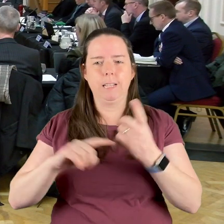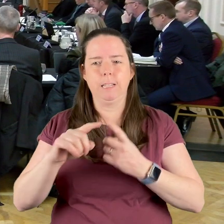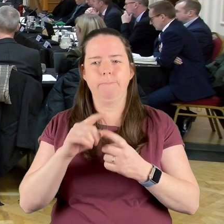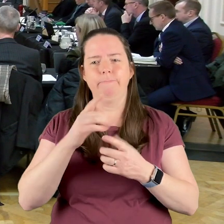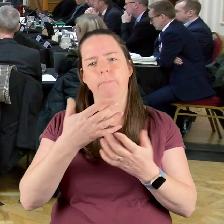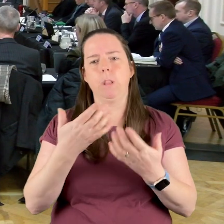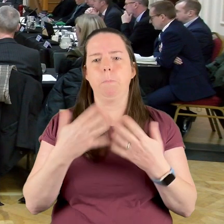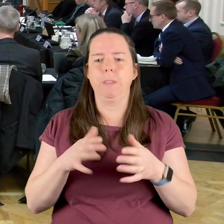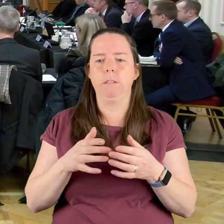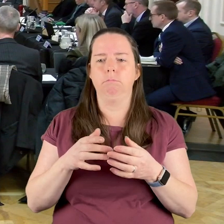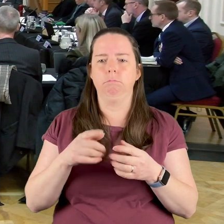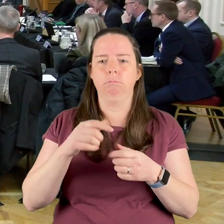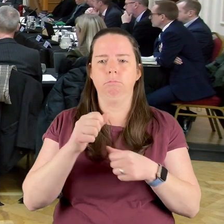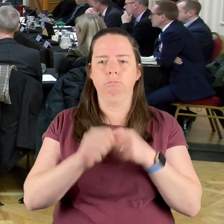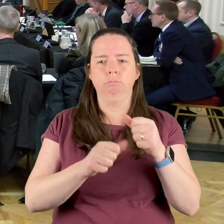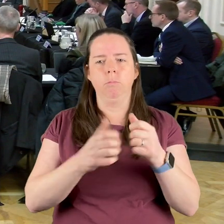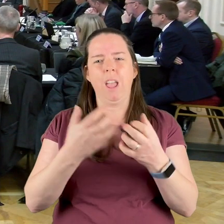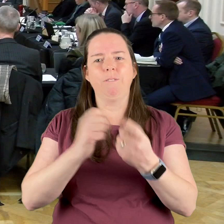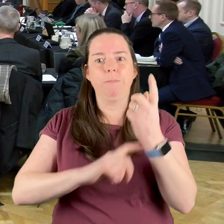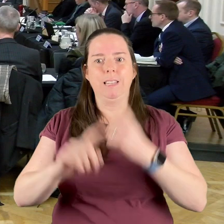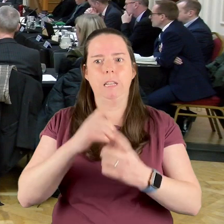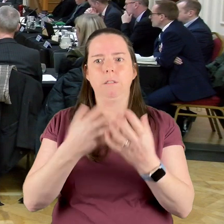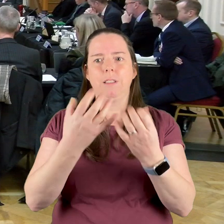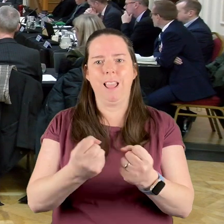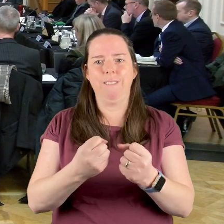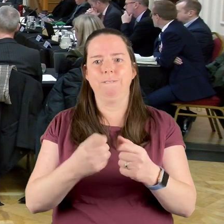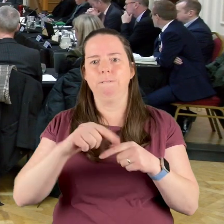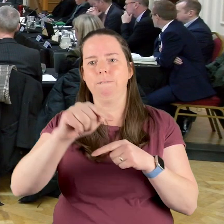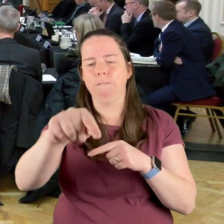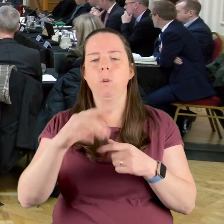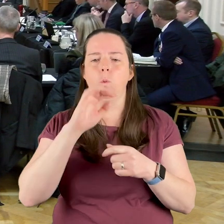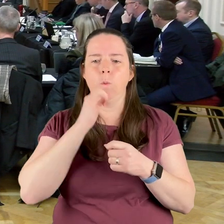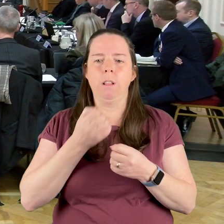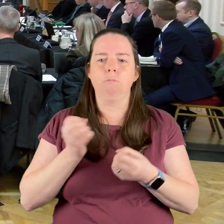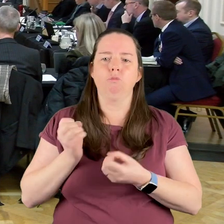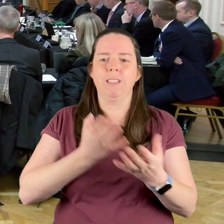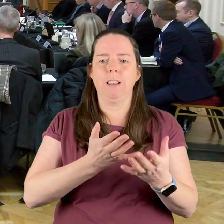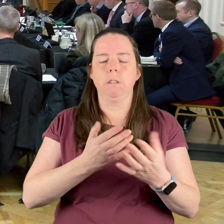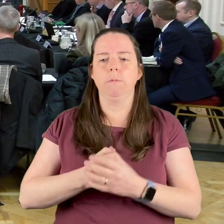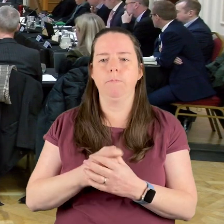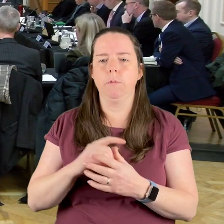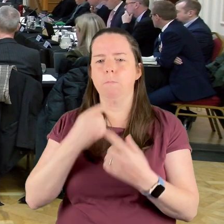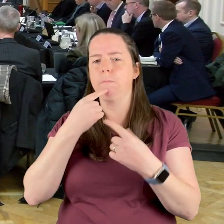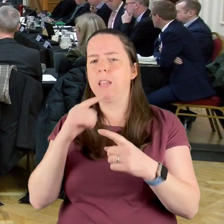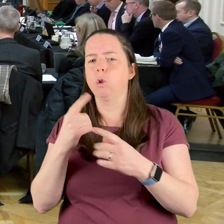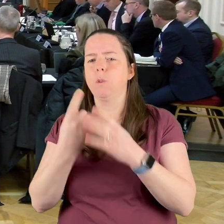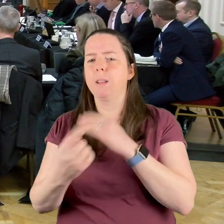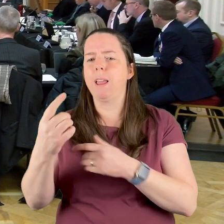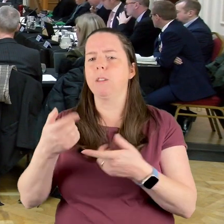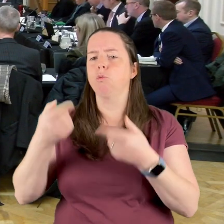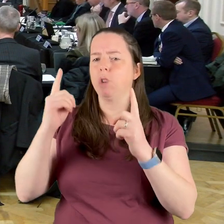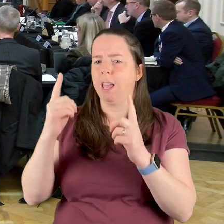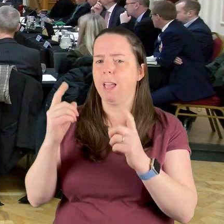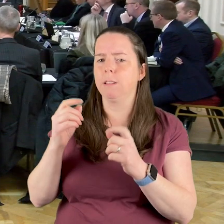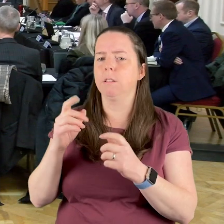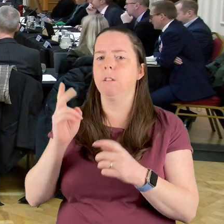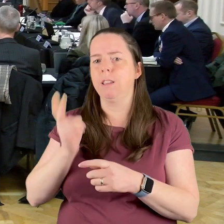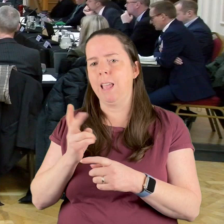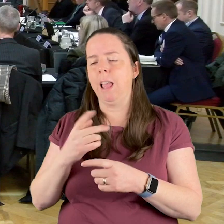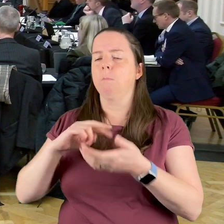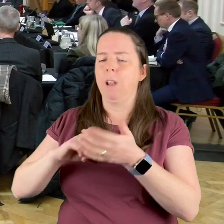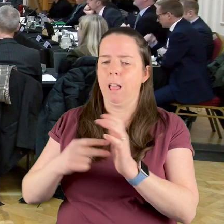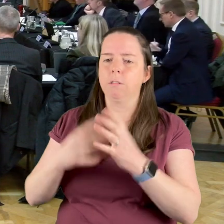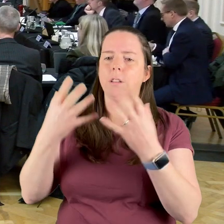director of social care, adult social care meetings, where we have lined up us going there to present to them. We have